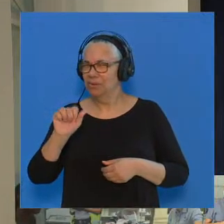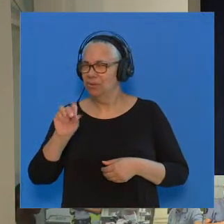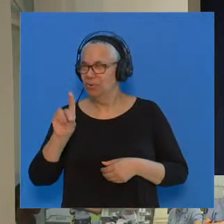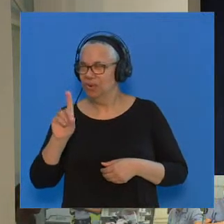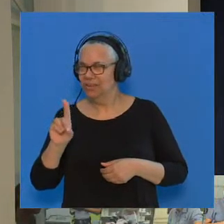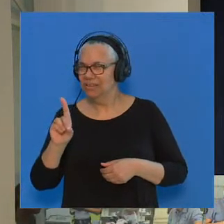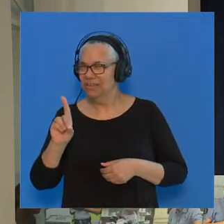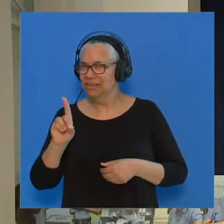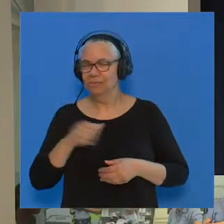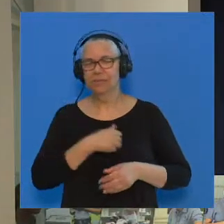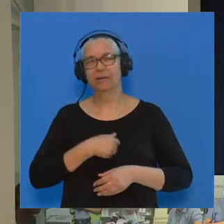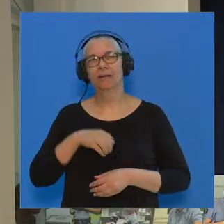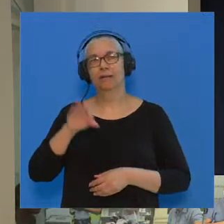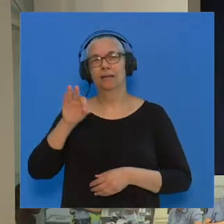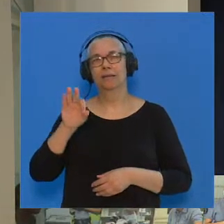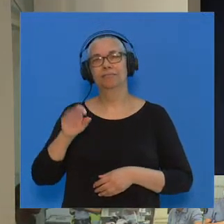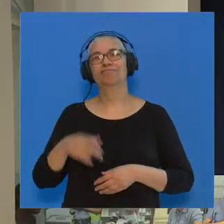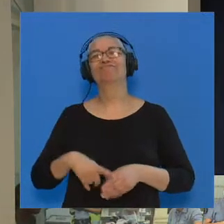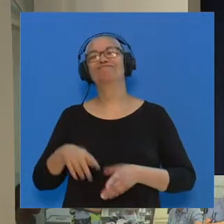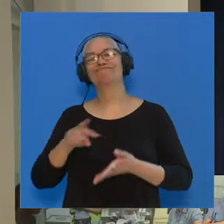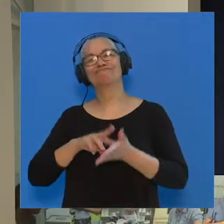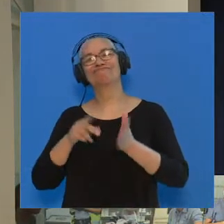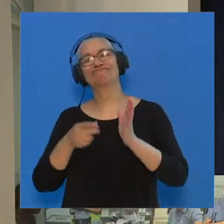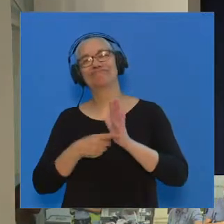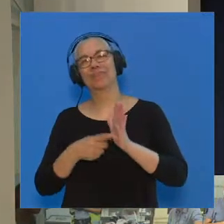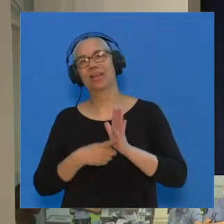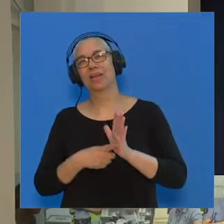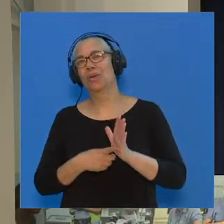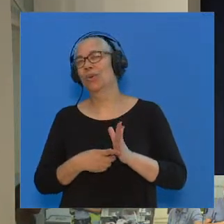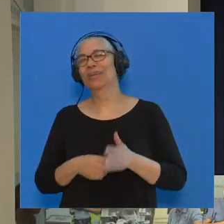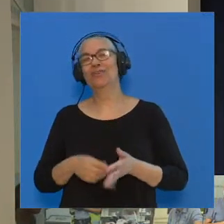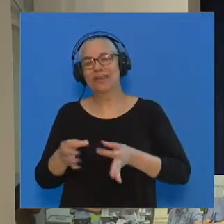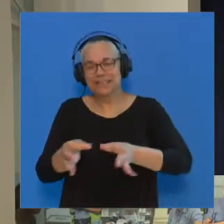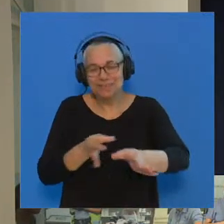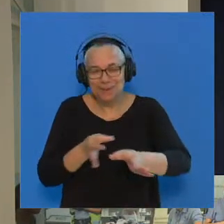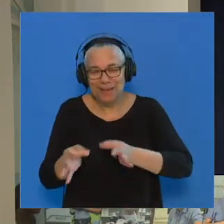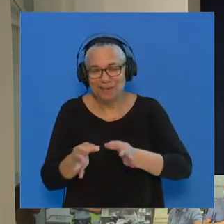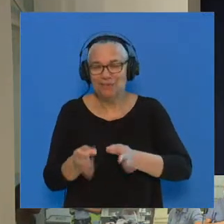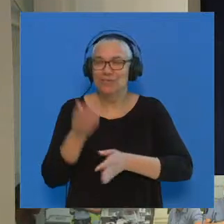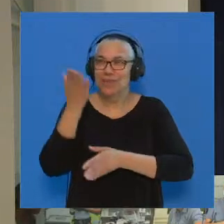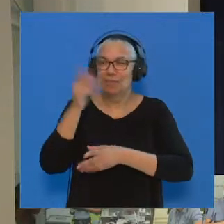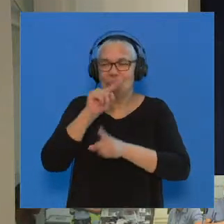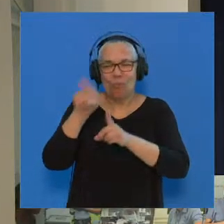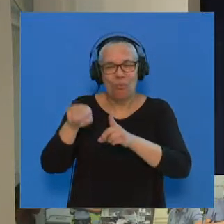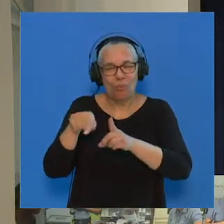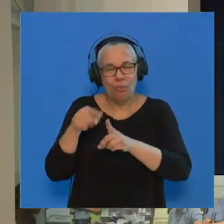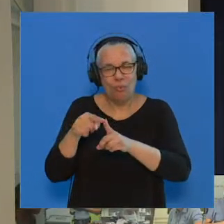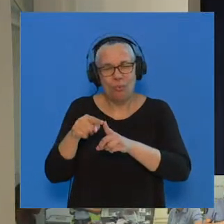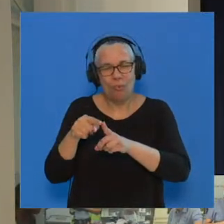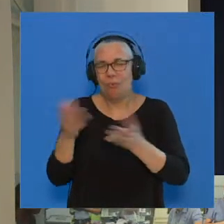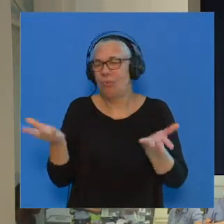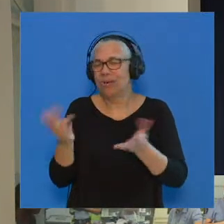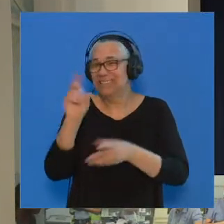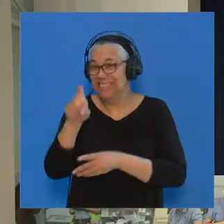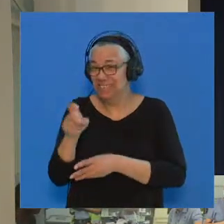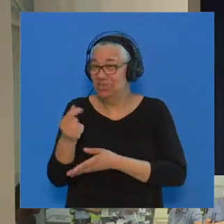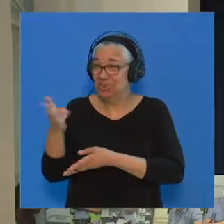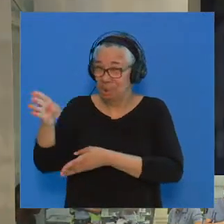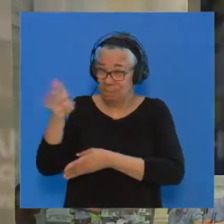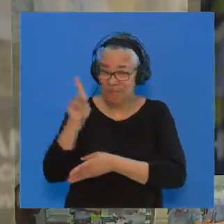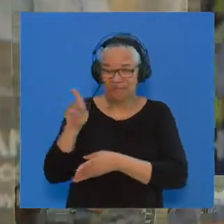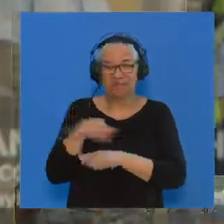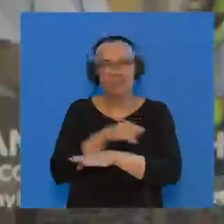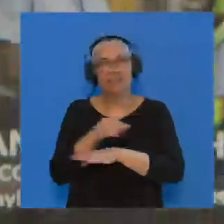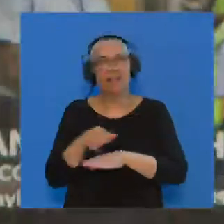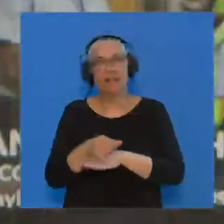Like from you, like the panel, telling them exactly what the steps as to what they need to do to come back to the island. Okay. I think for the most